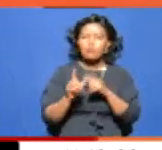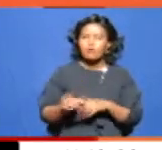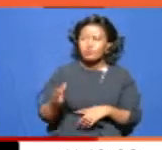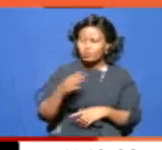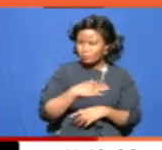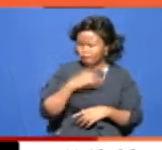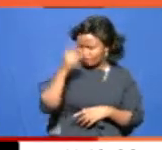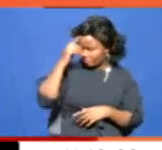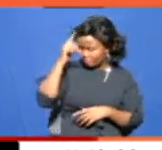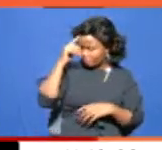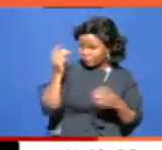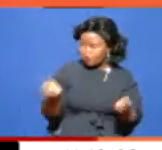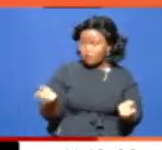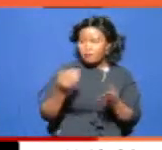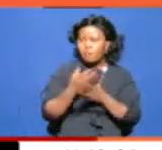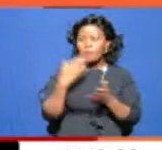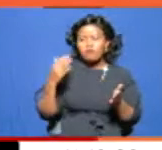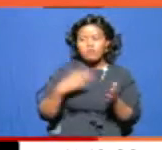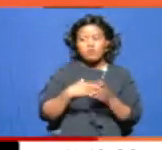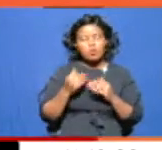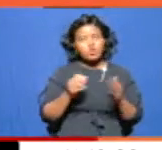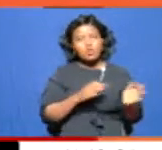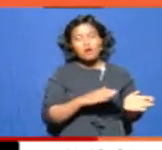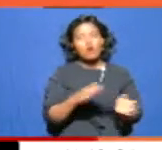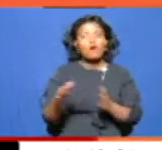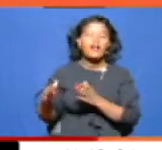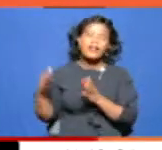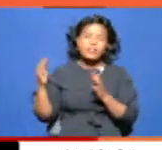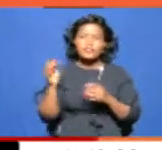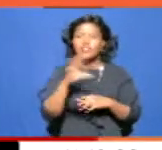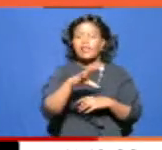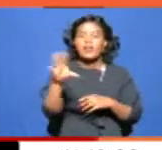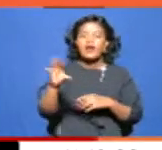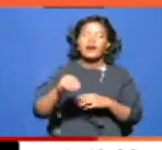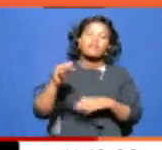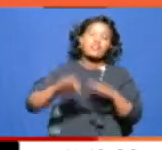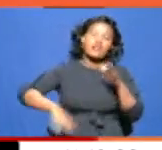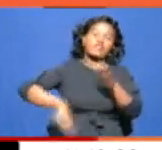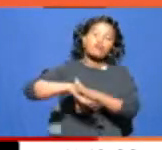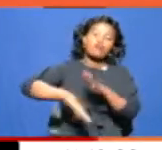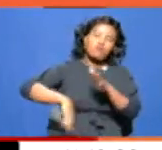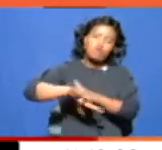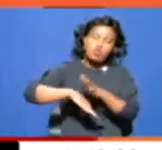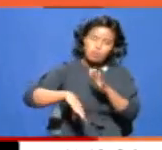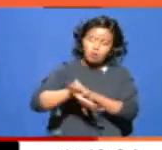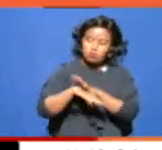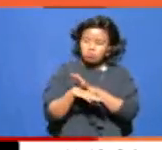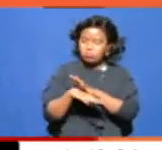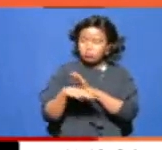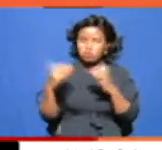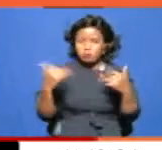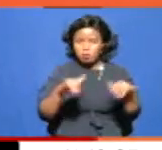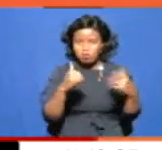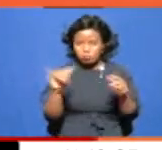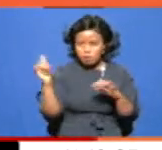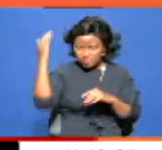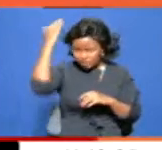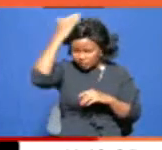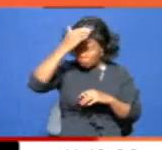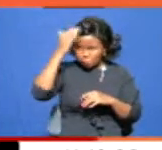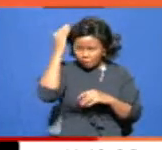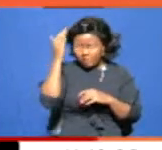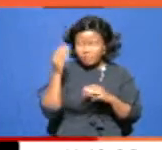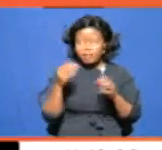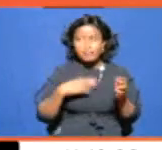was organizing tournaments abroad. I was organizing an African football extravaganza in Dubai. So I said, I can